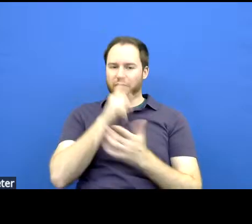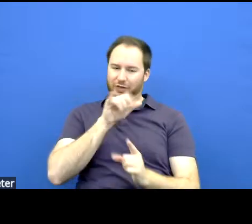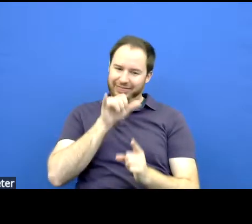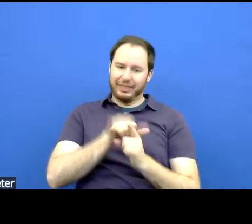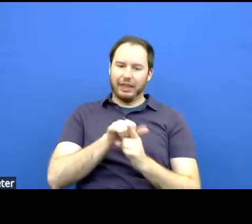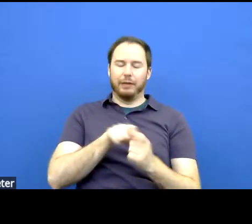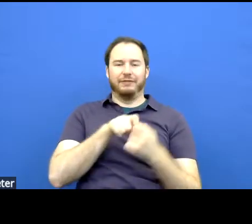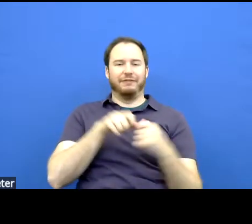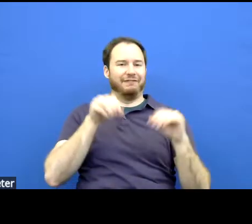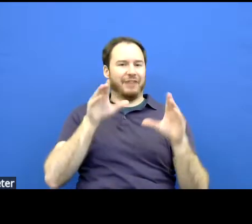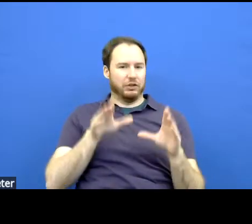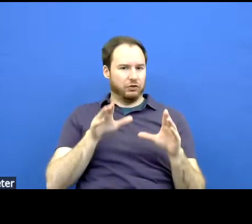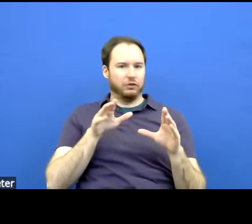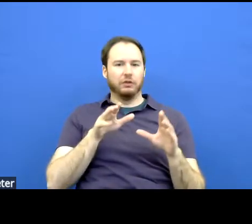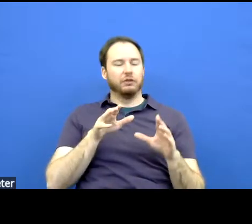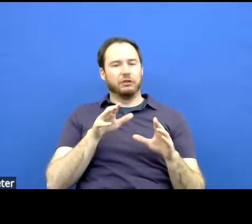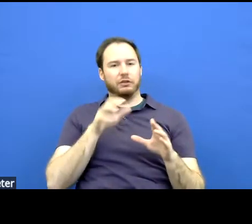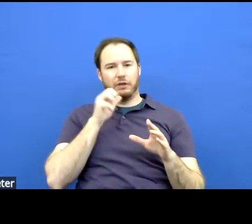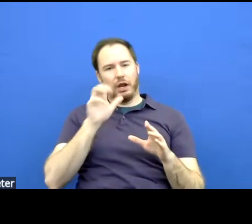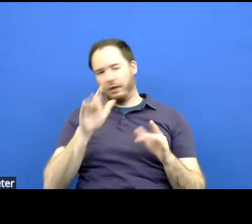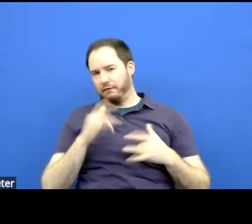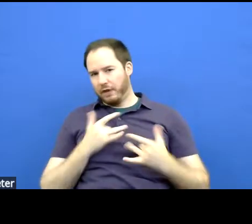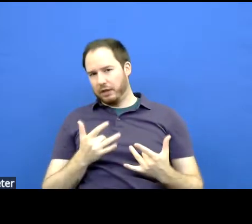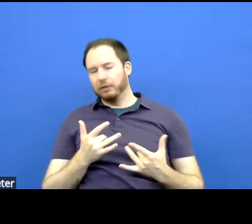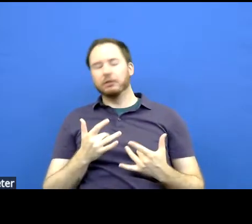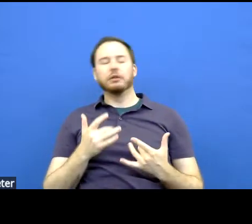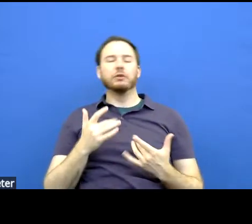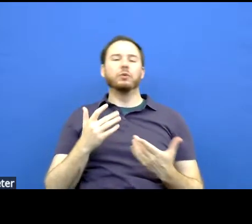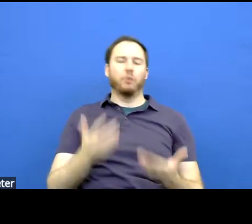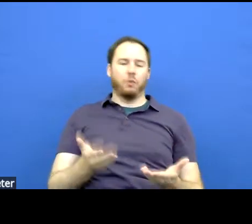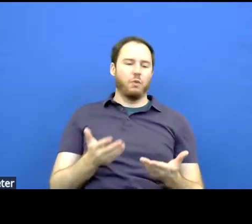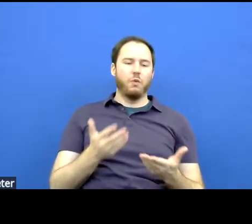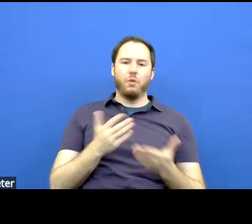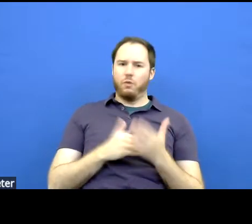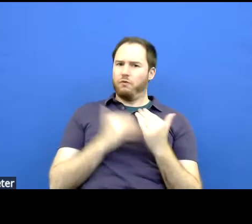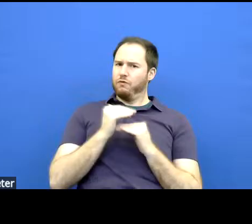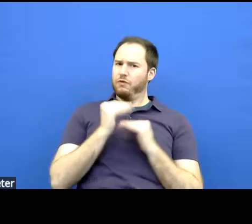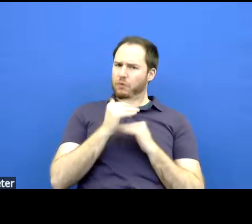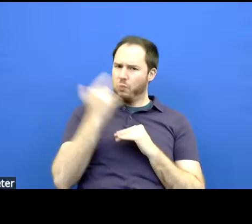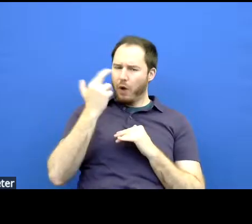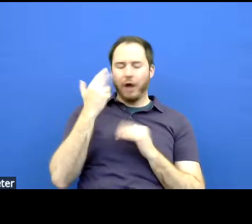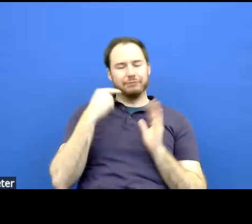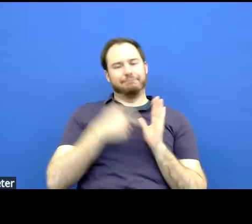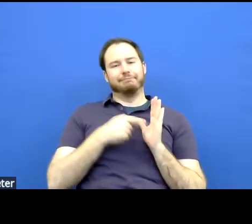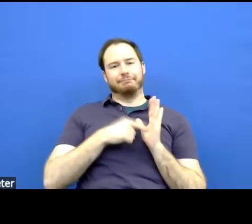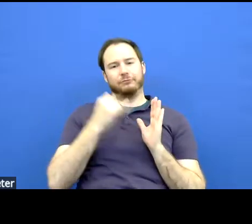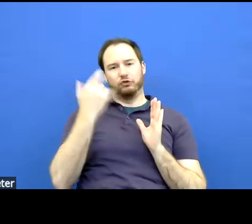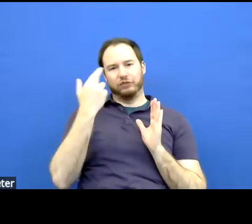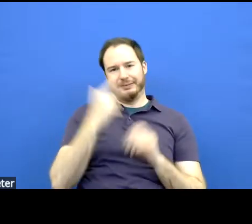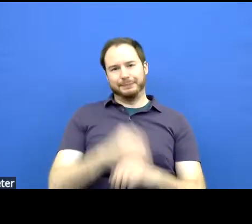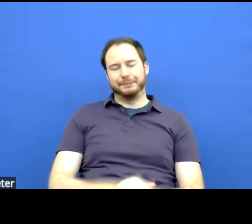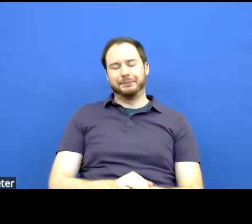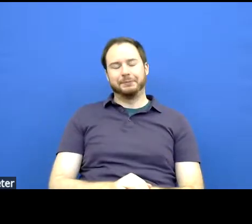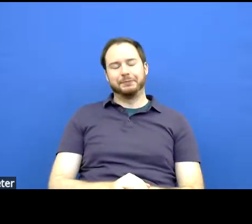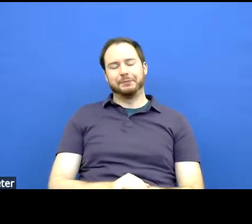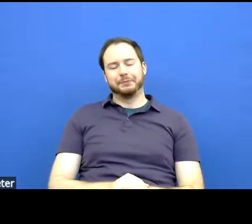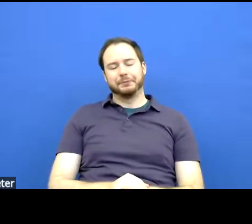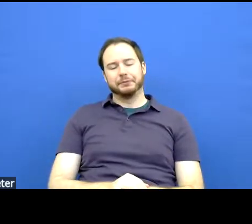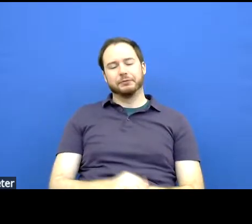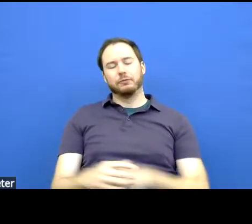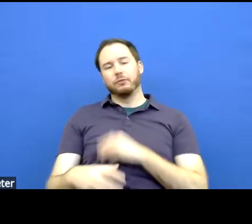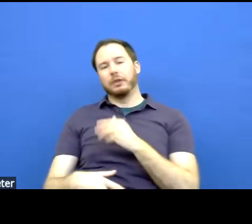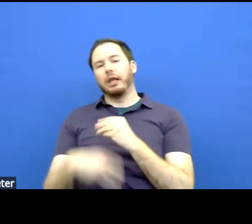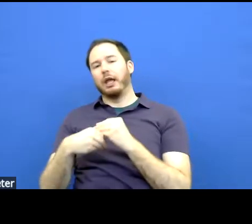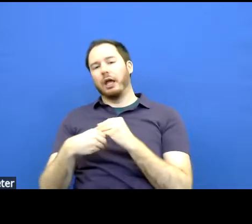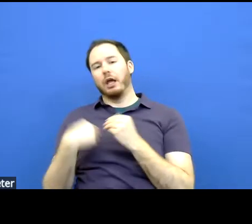vendor. So that's when you see some of these restrictions, that's where they come from. And then one of the things we added as